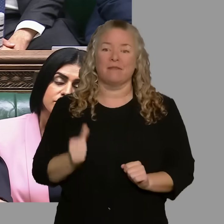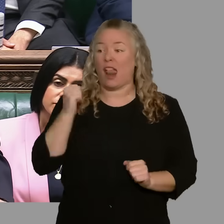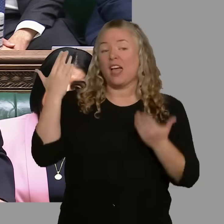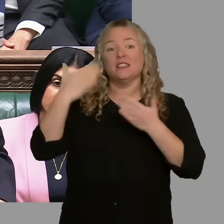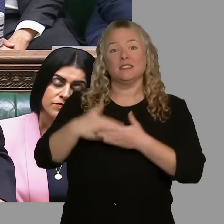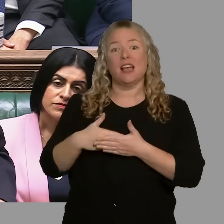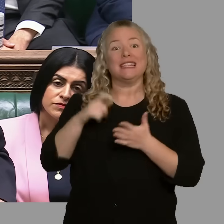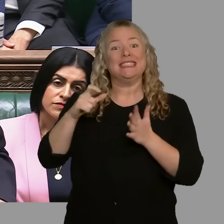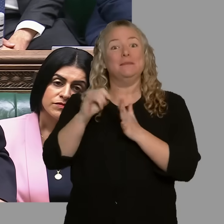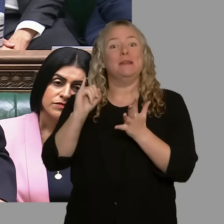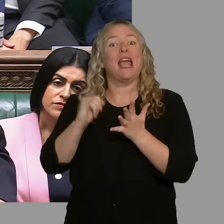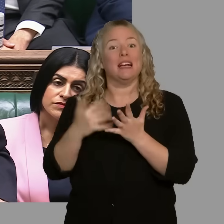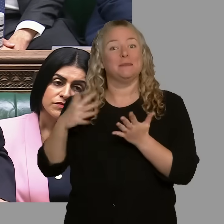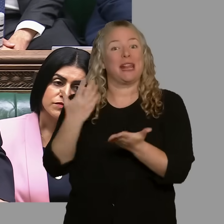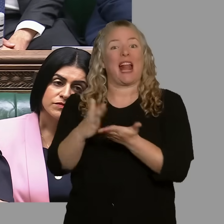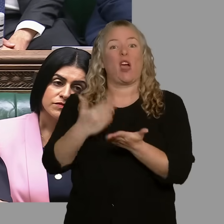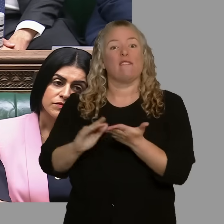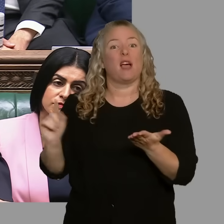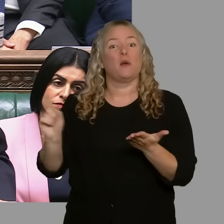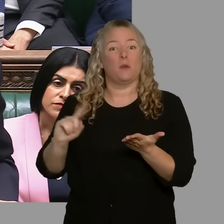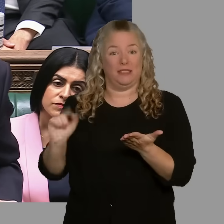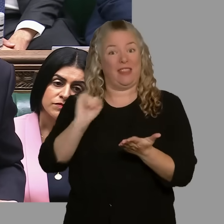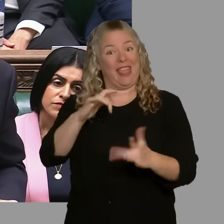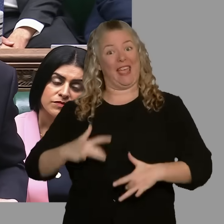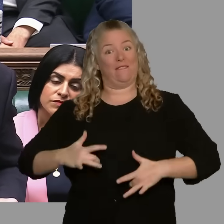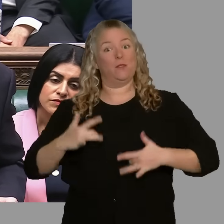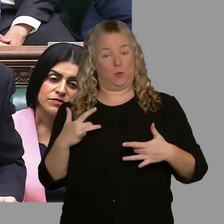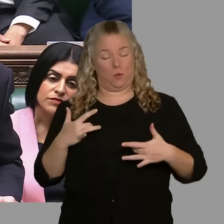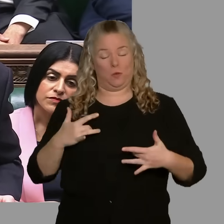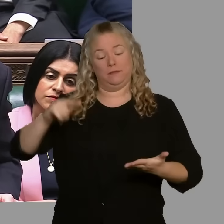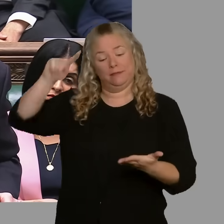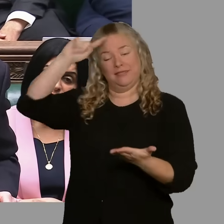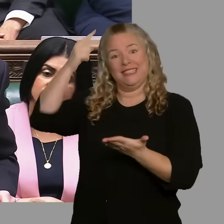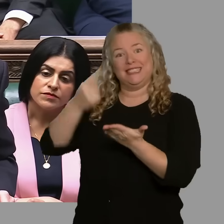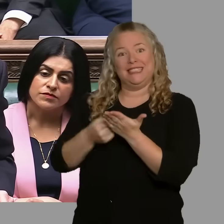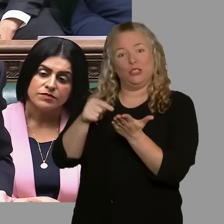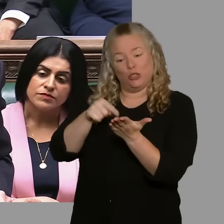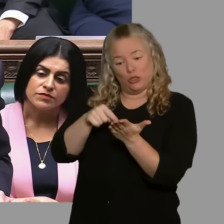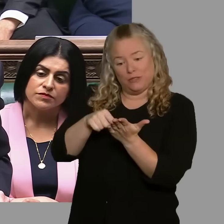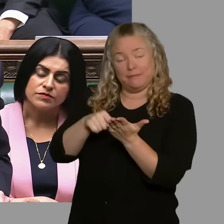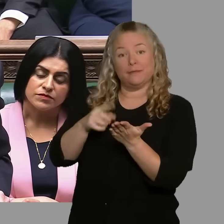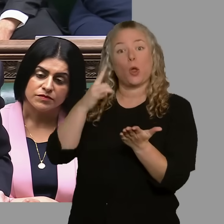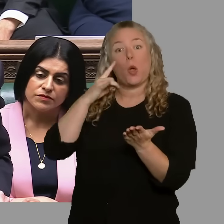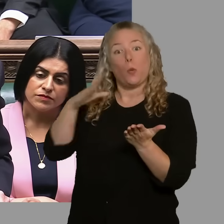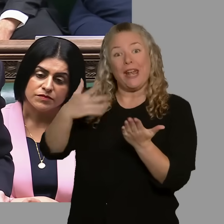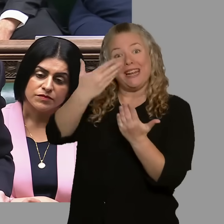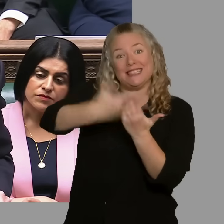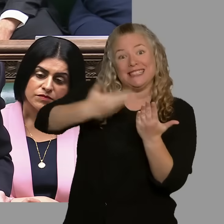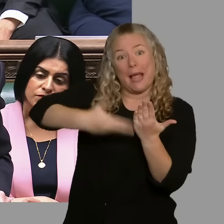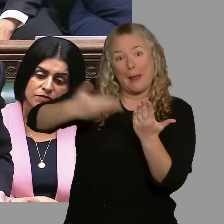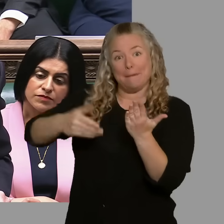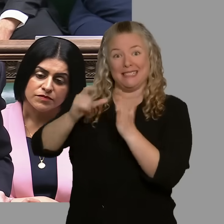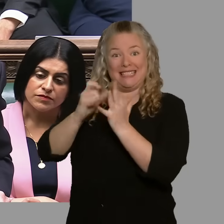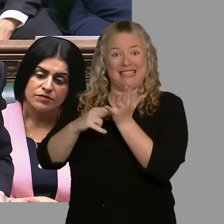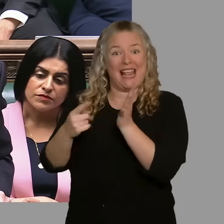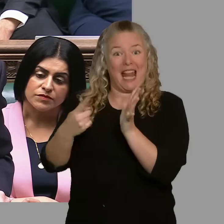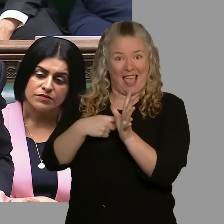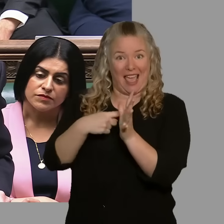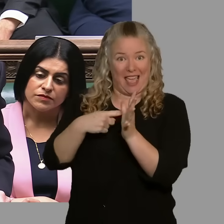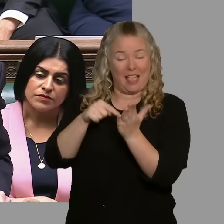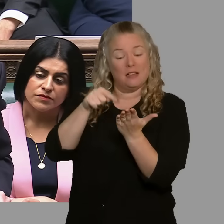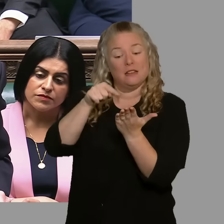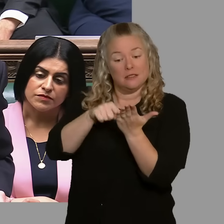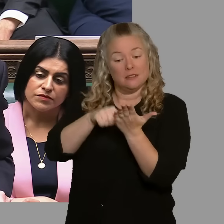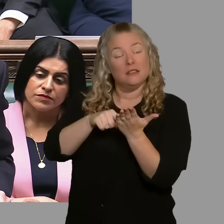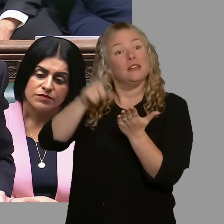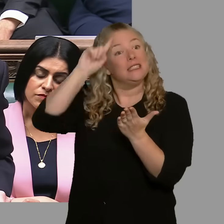for the government. I have therefore carefully considered this question this morning, and after legal advice, I